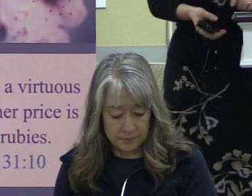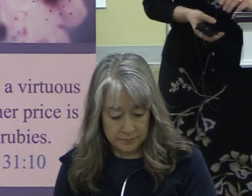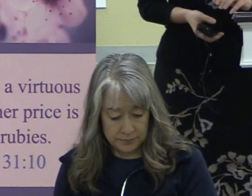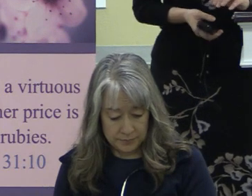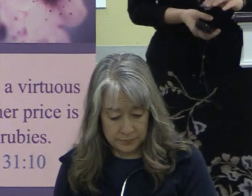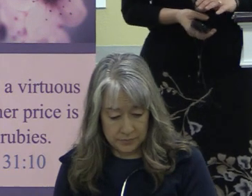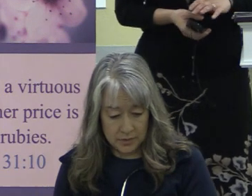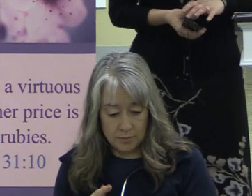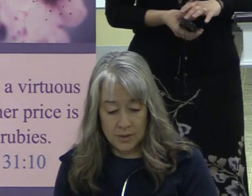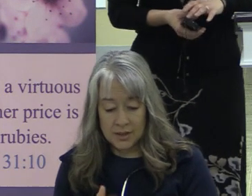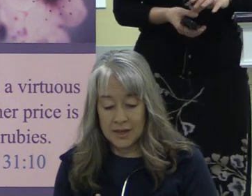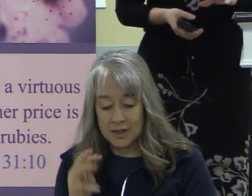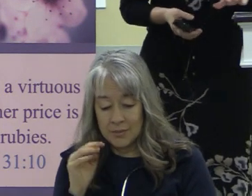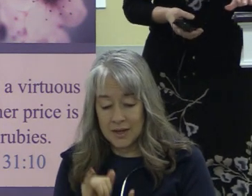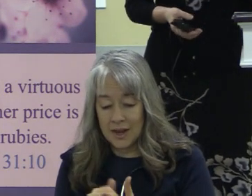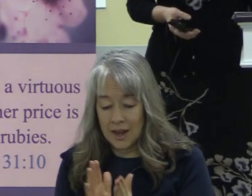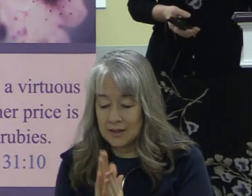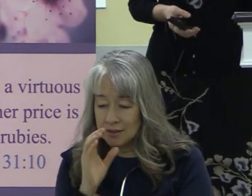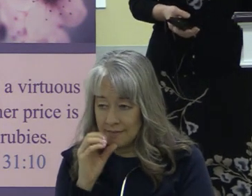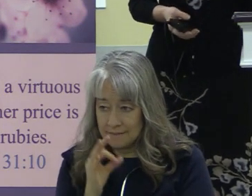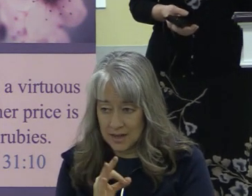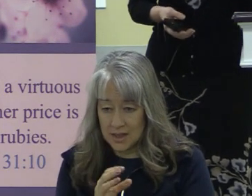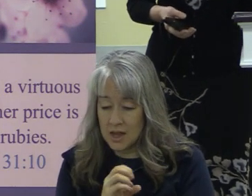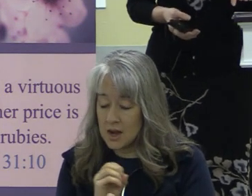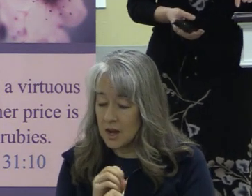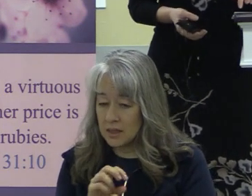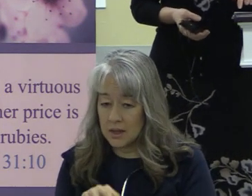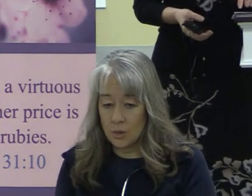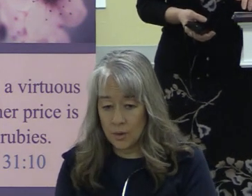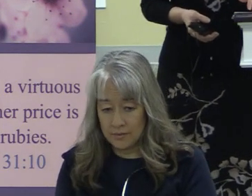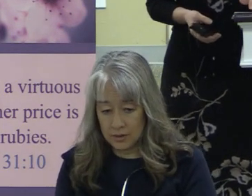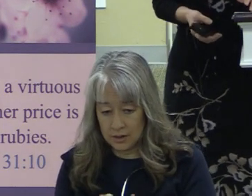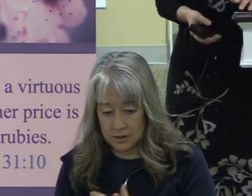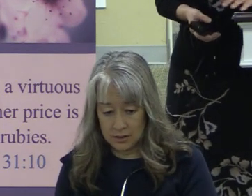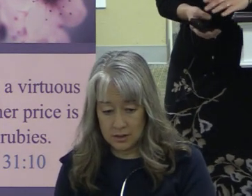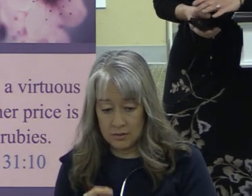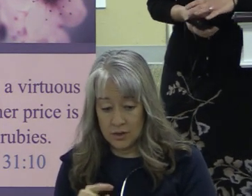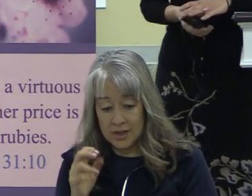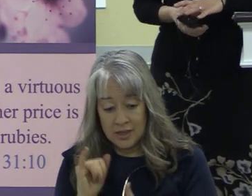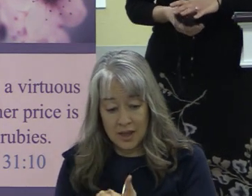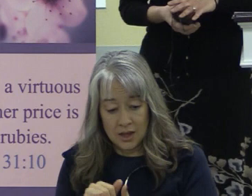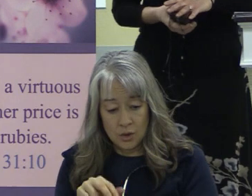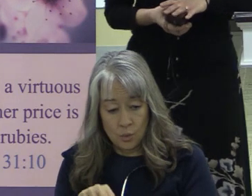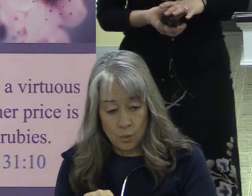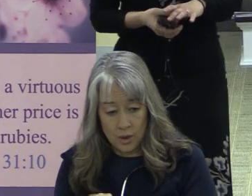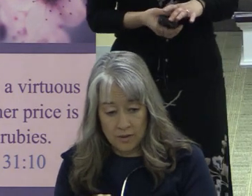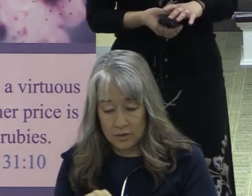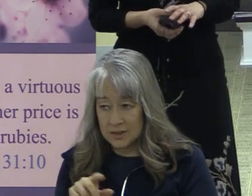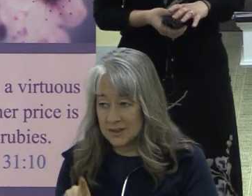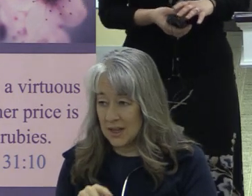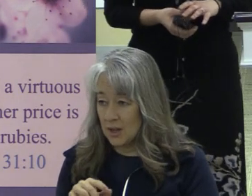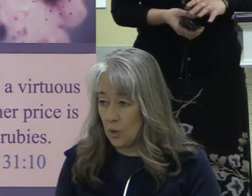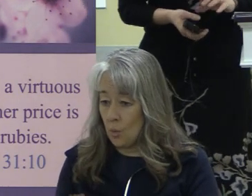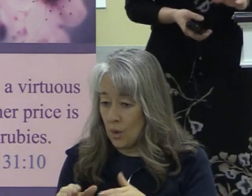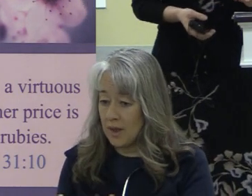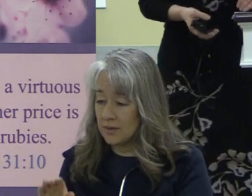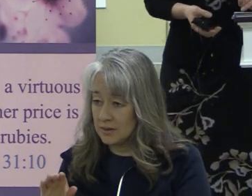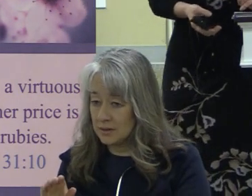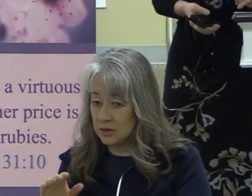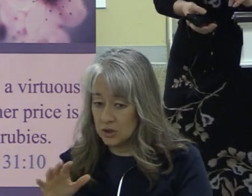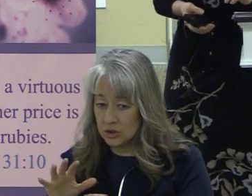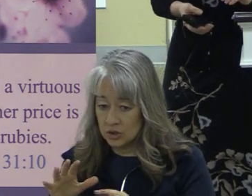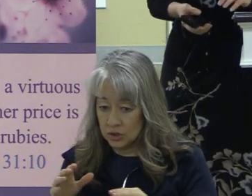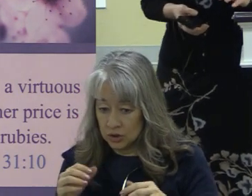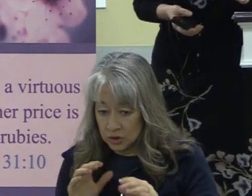But let him that ask in faith, nothing wavering. For he that wavereth is like a wave of the sea driven with the wind